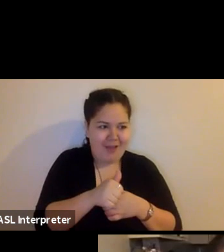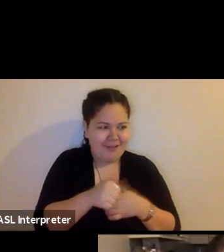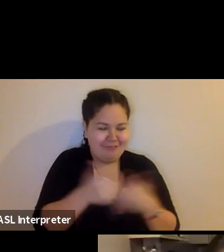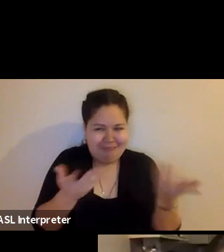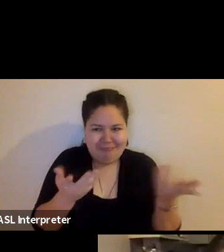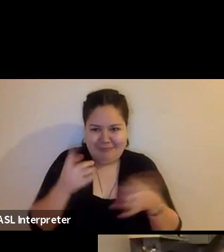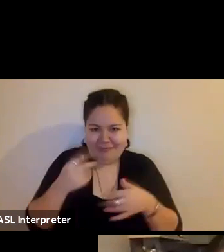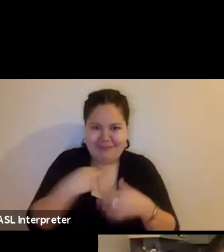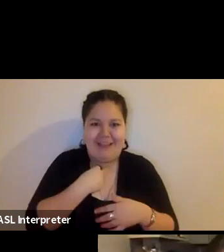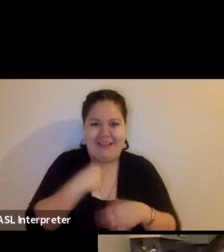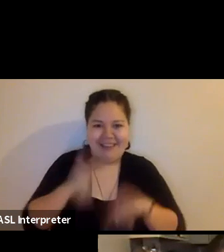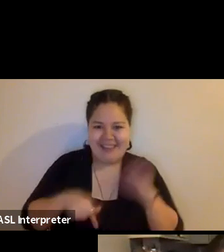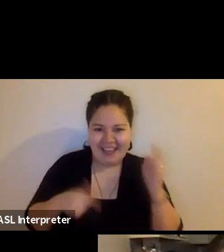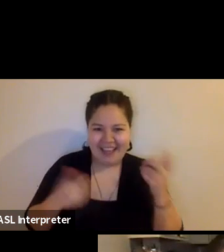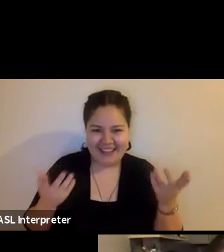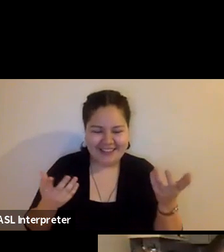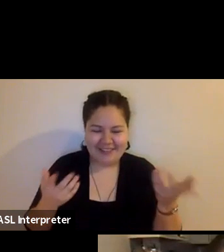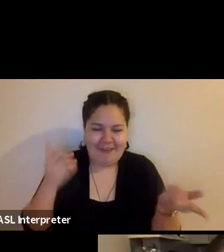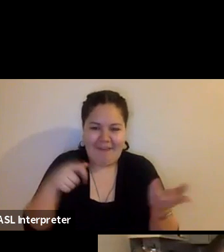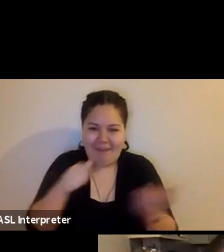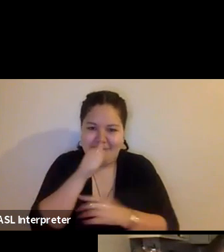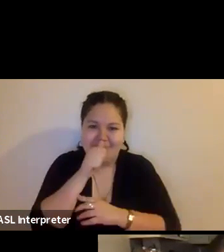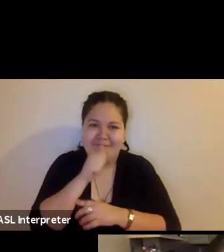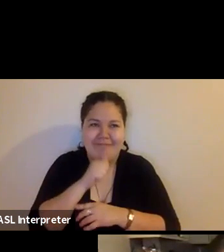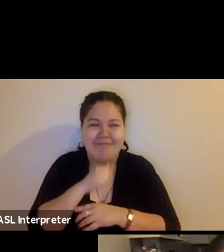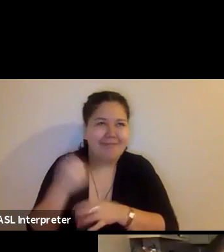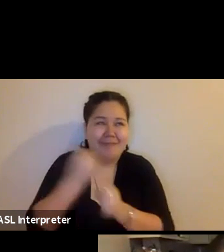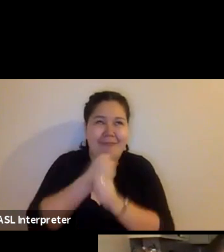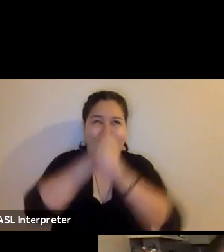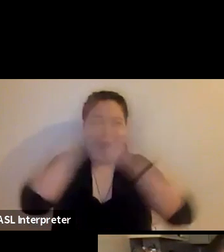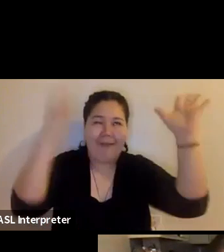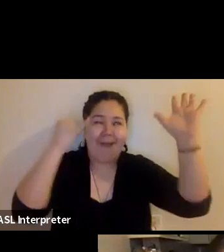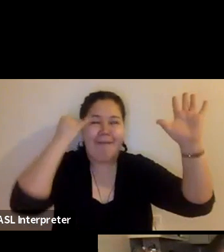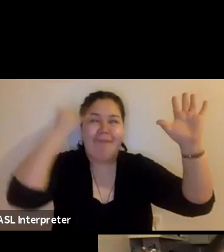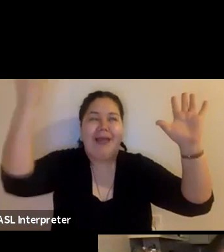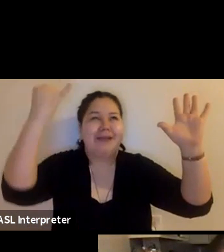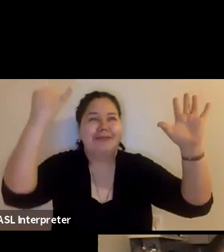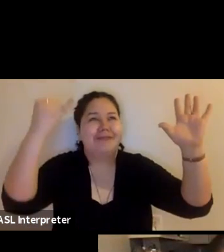So I guess I'll just have to imagine that for now.